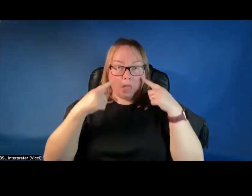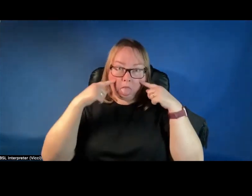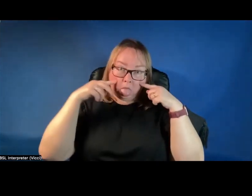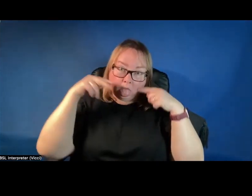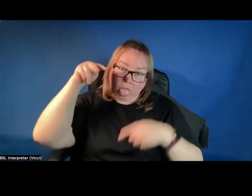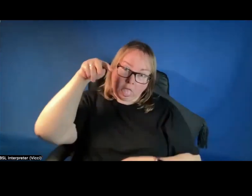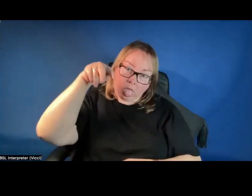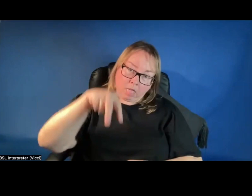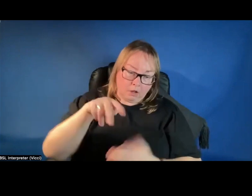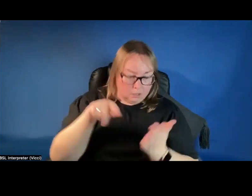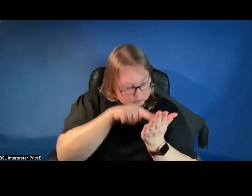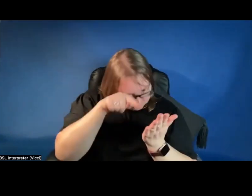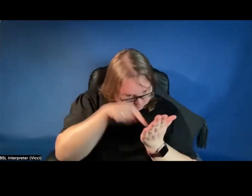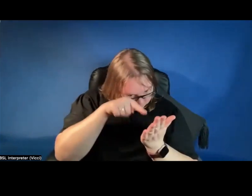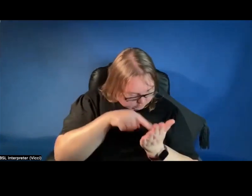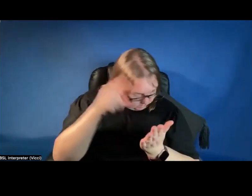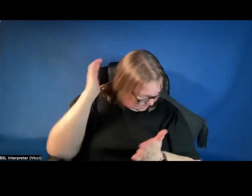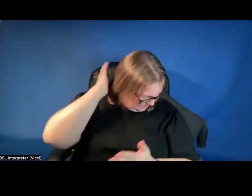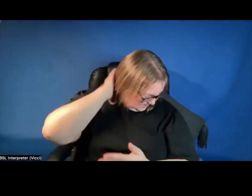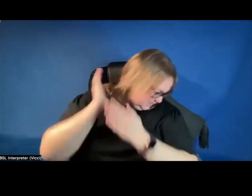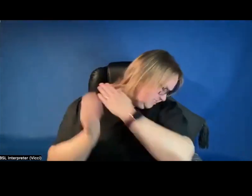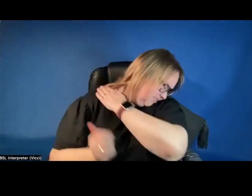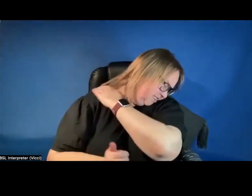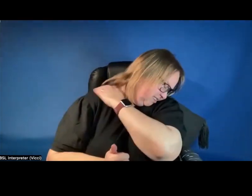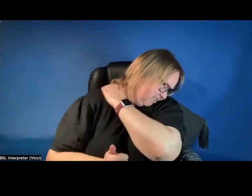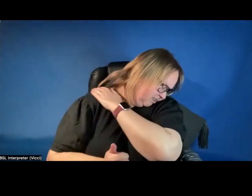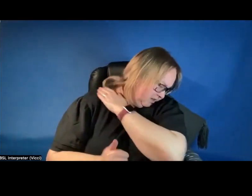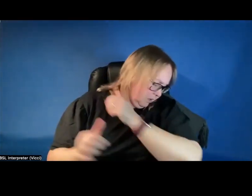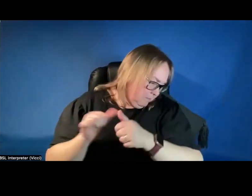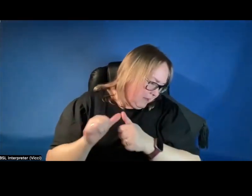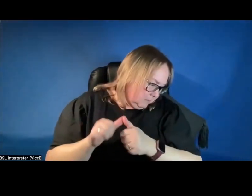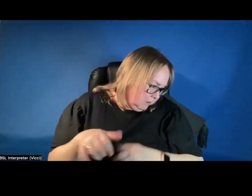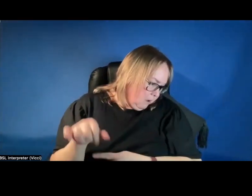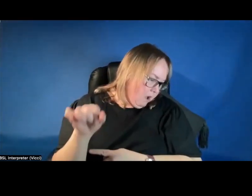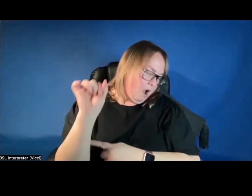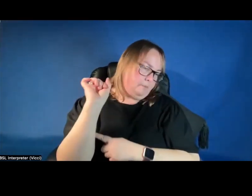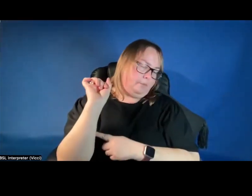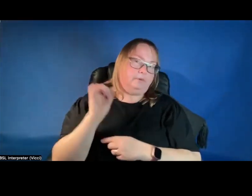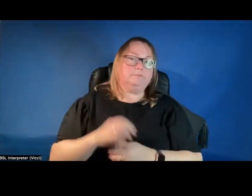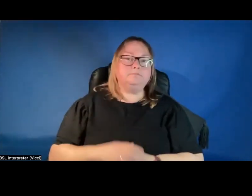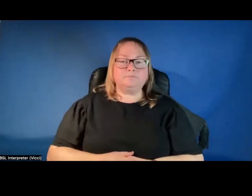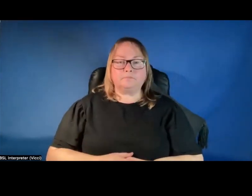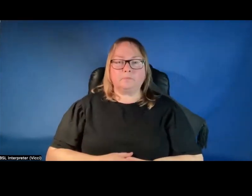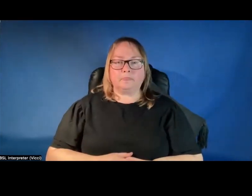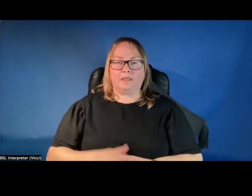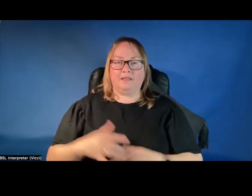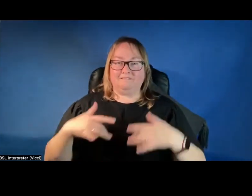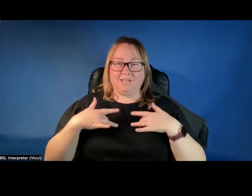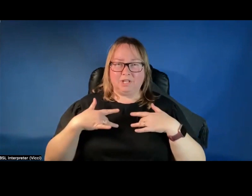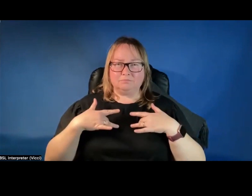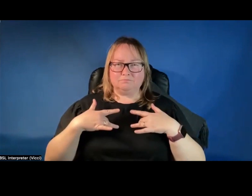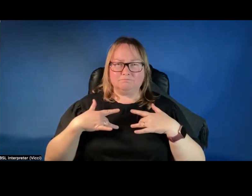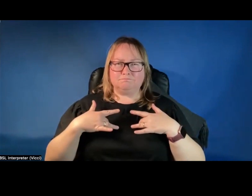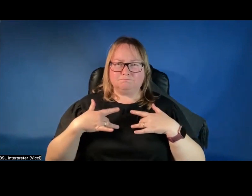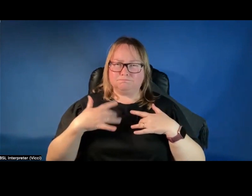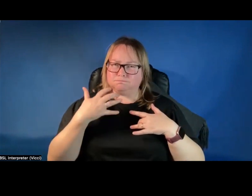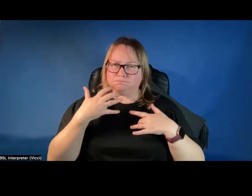at our phones. This actually is probably the most strenuous one for me.